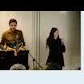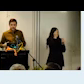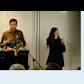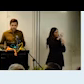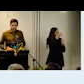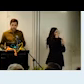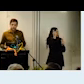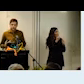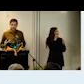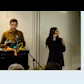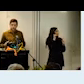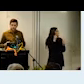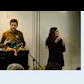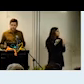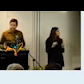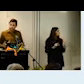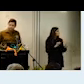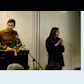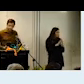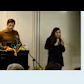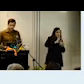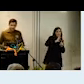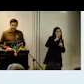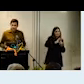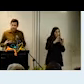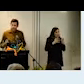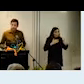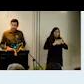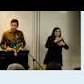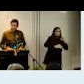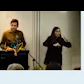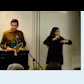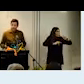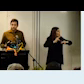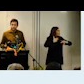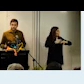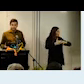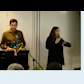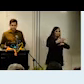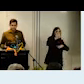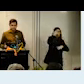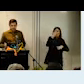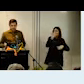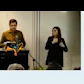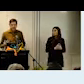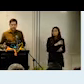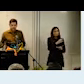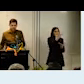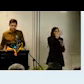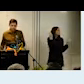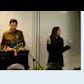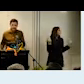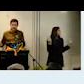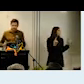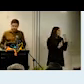off and continue to progress and improve and generate new ideas and not sort of forget